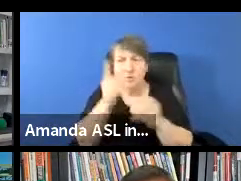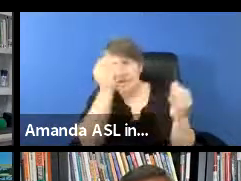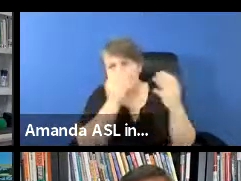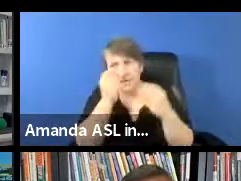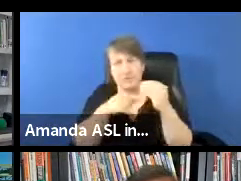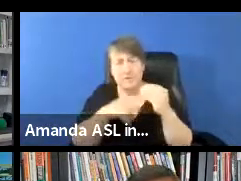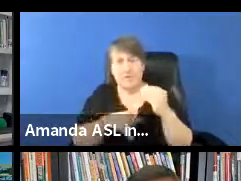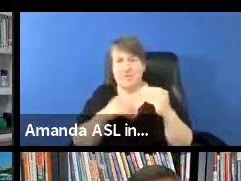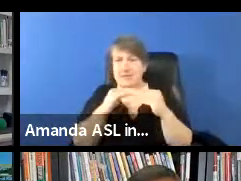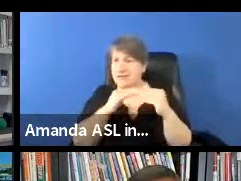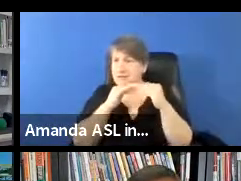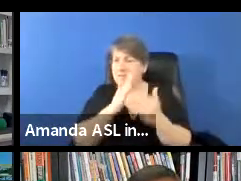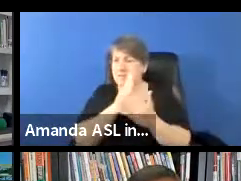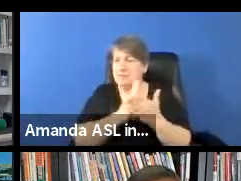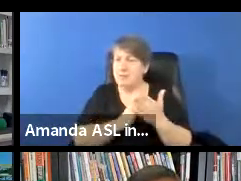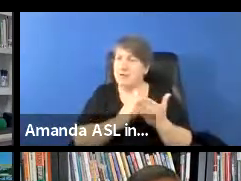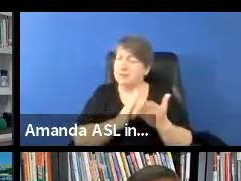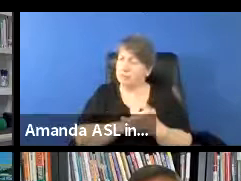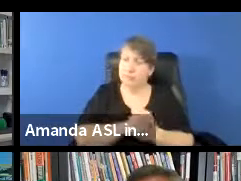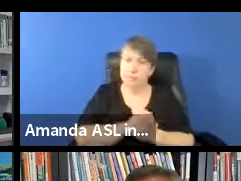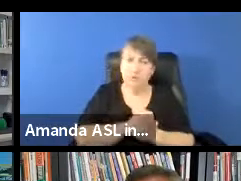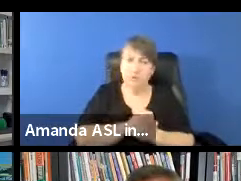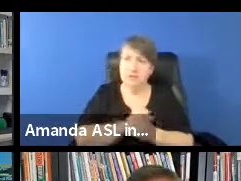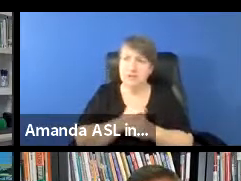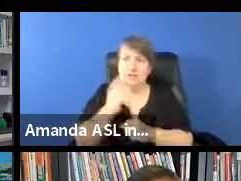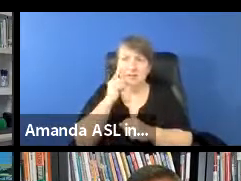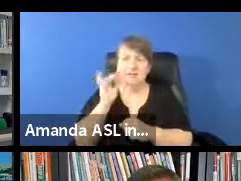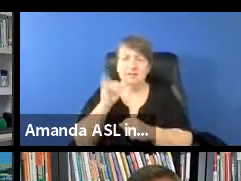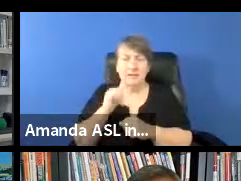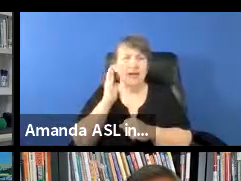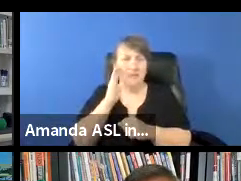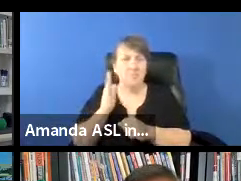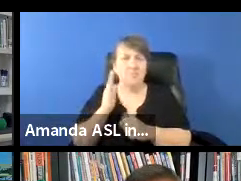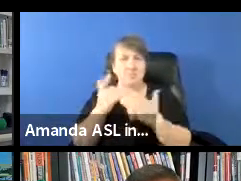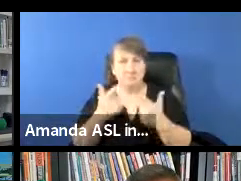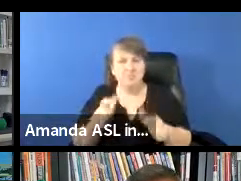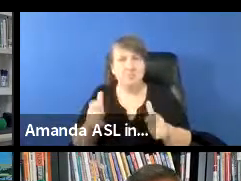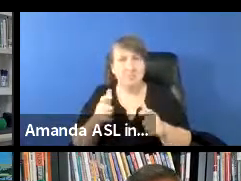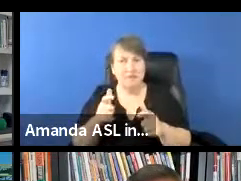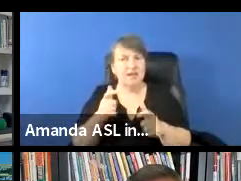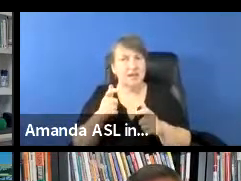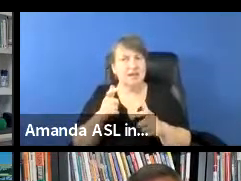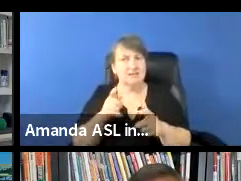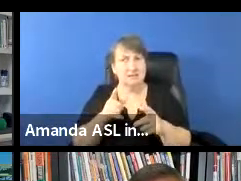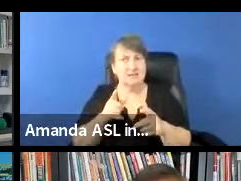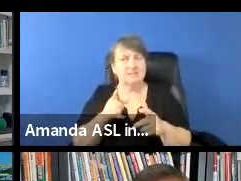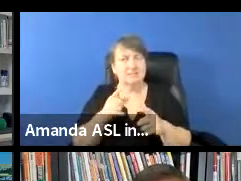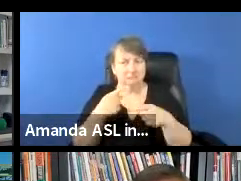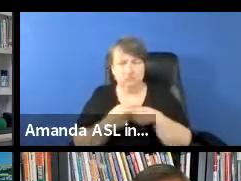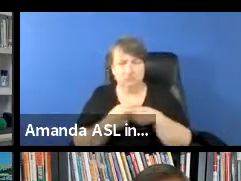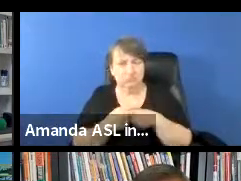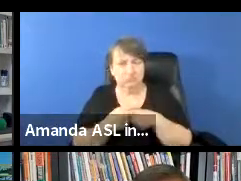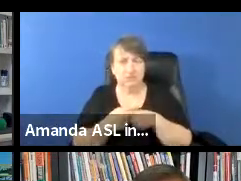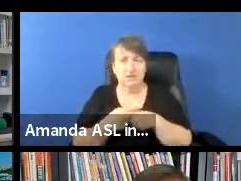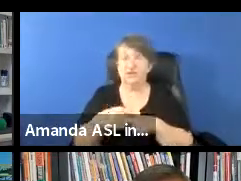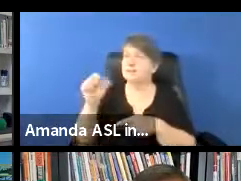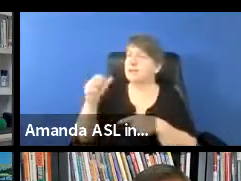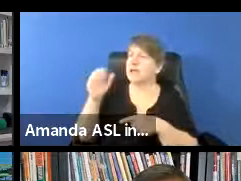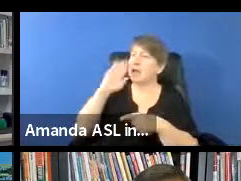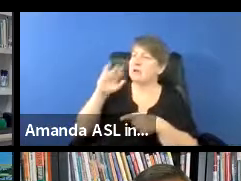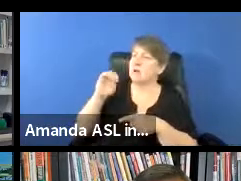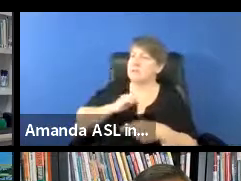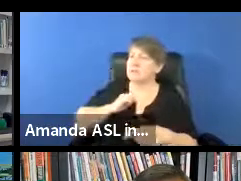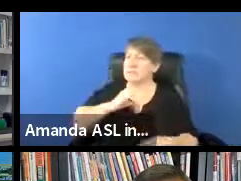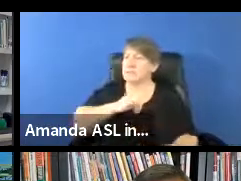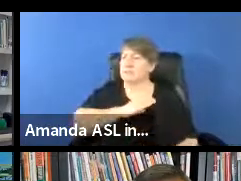about that, because I think that's going to be a big stumbling point. Thank you, Martha. And I do know at the executive steering